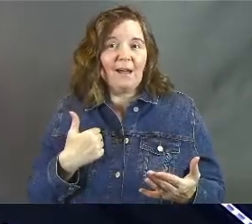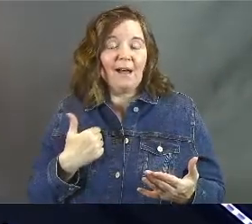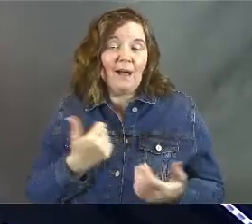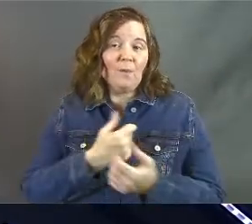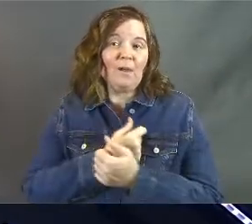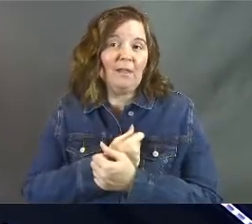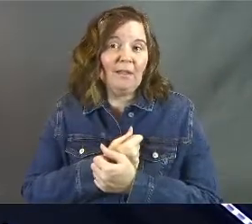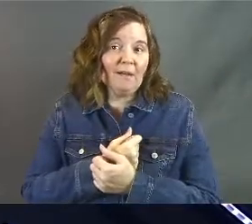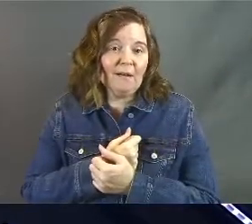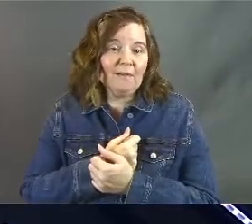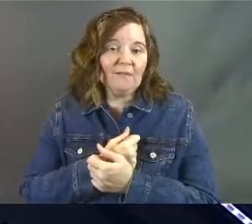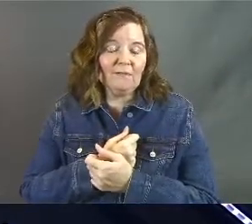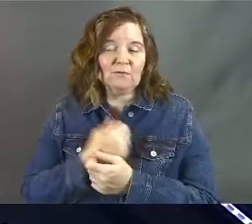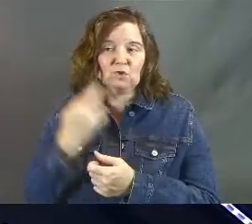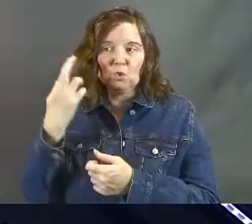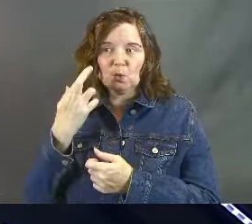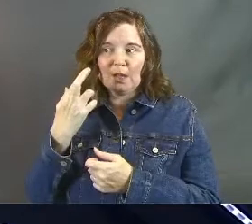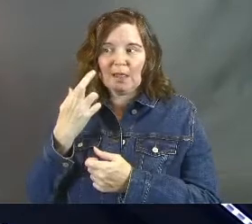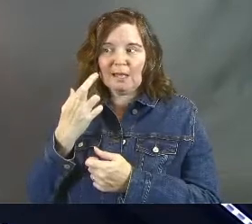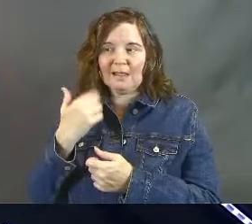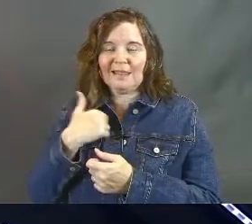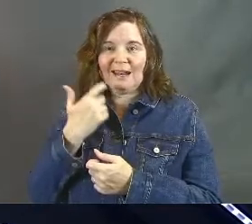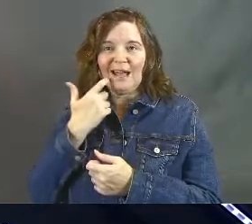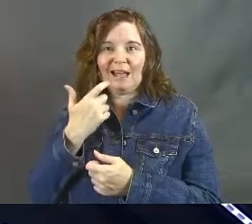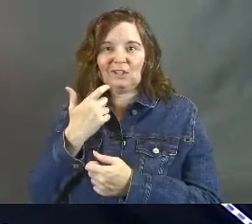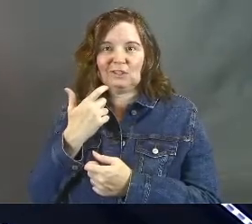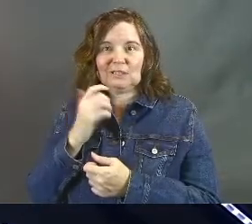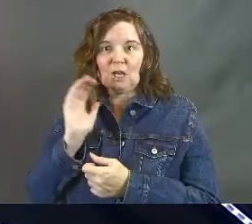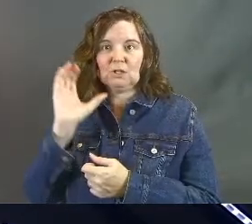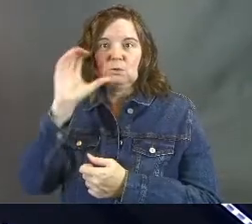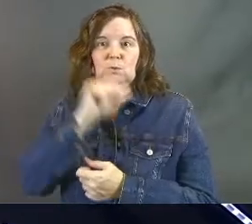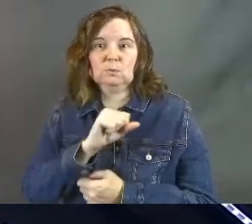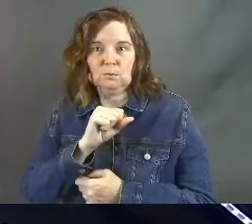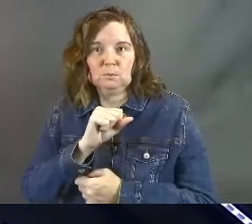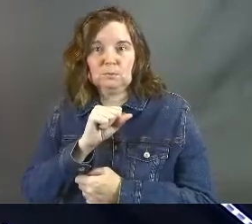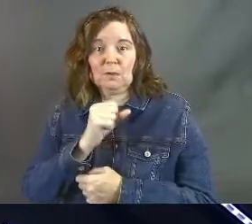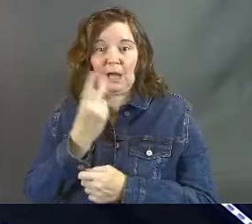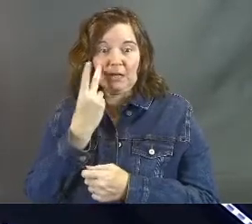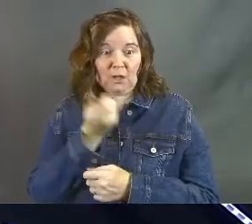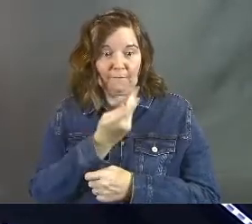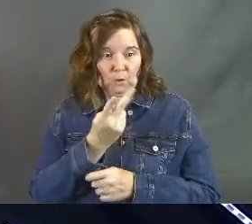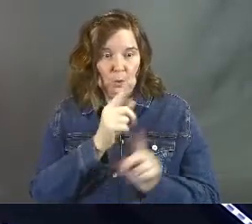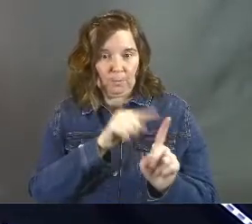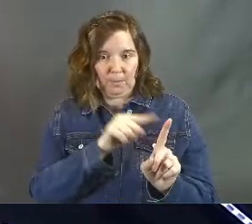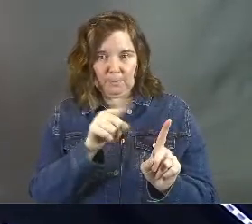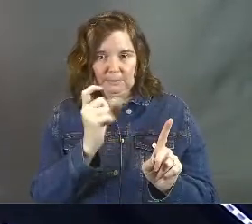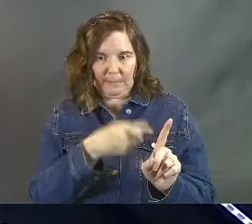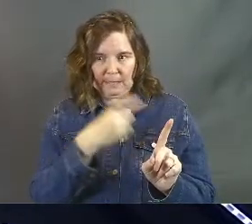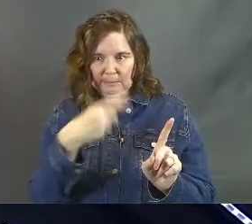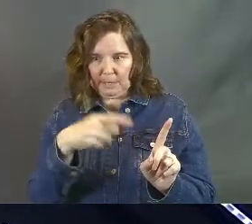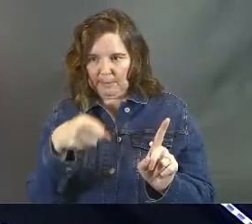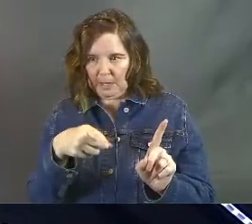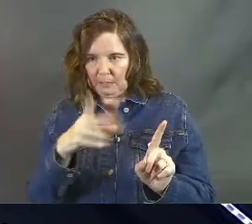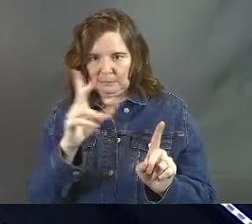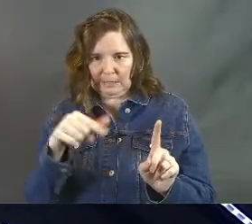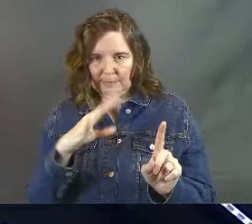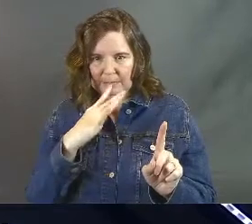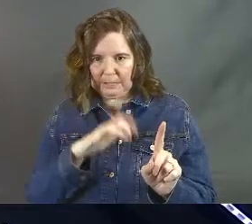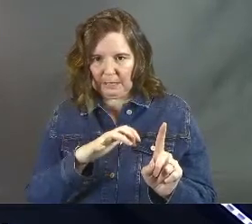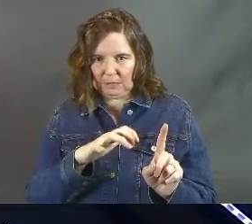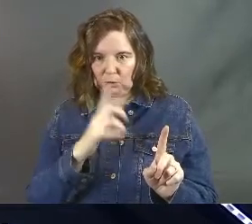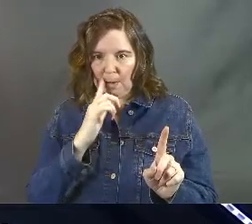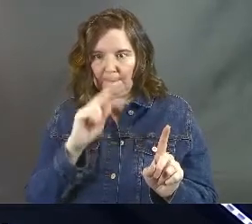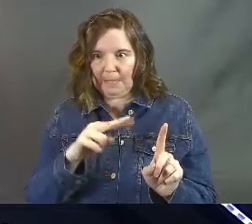I would love to have realized that I just projected something I saw in a few people. I attached it to their skin color,